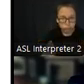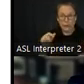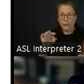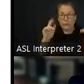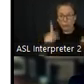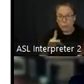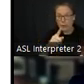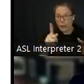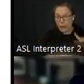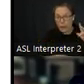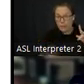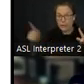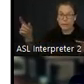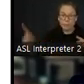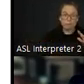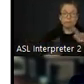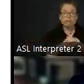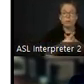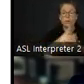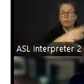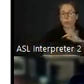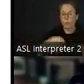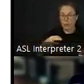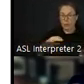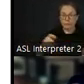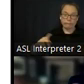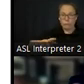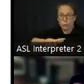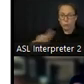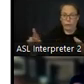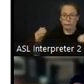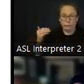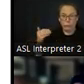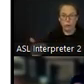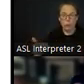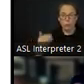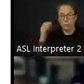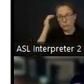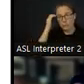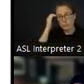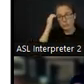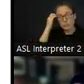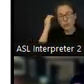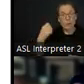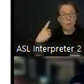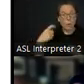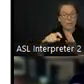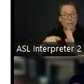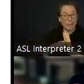a vacancy in 2-3 months. They're effectively on the job training for 2-3 months. The downside to it